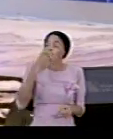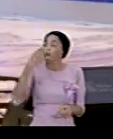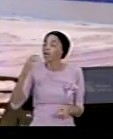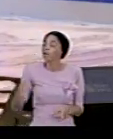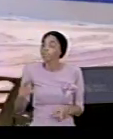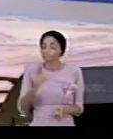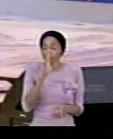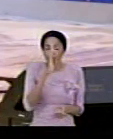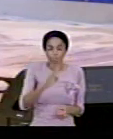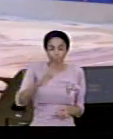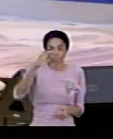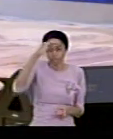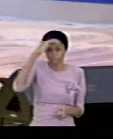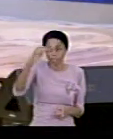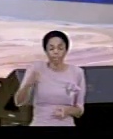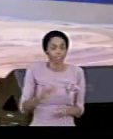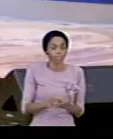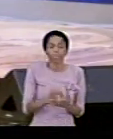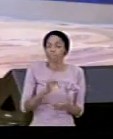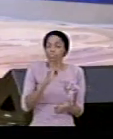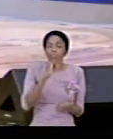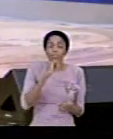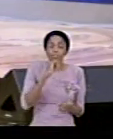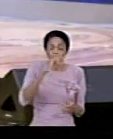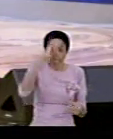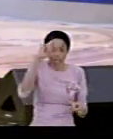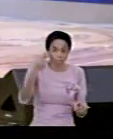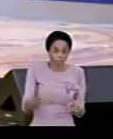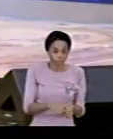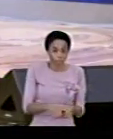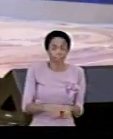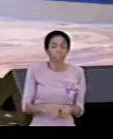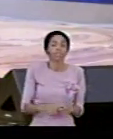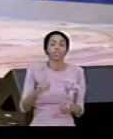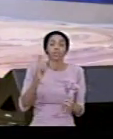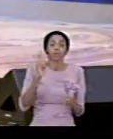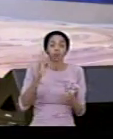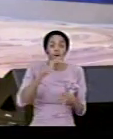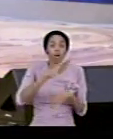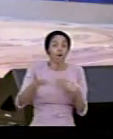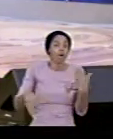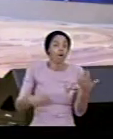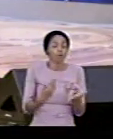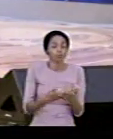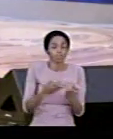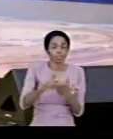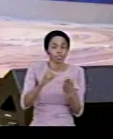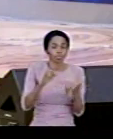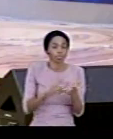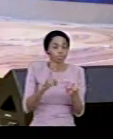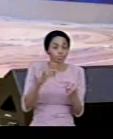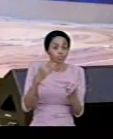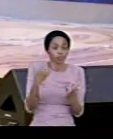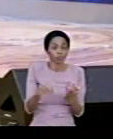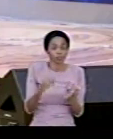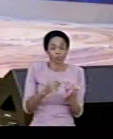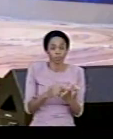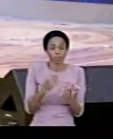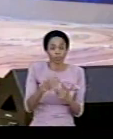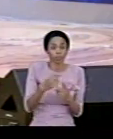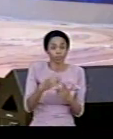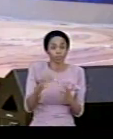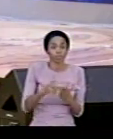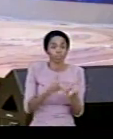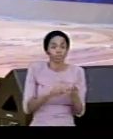he that confirmeth not all the words of this law to do them. And the